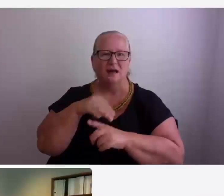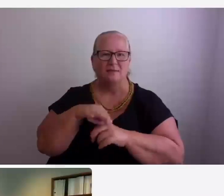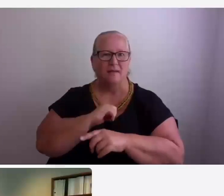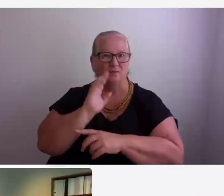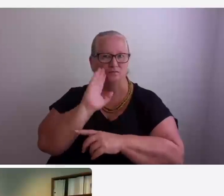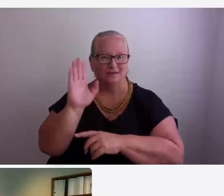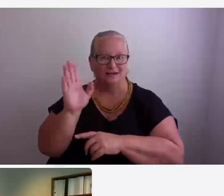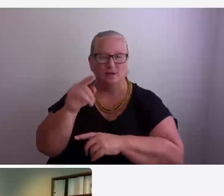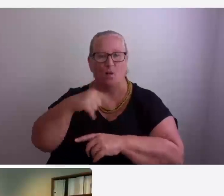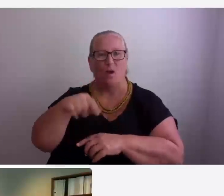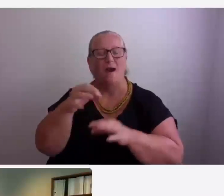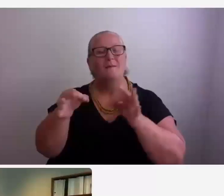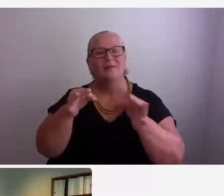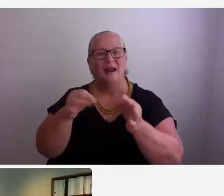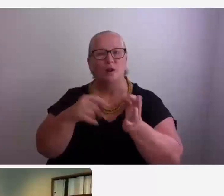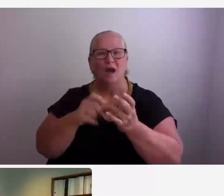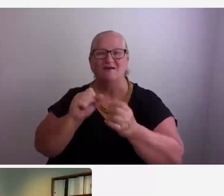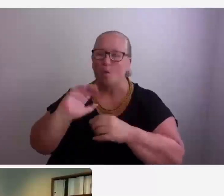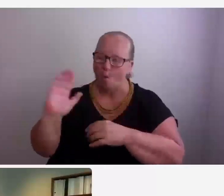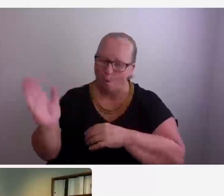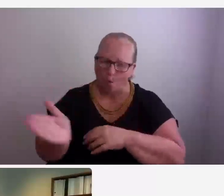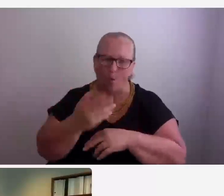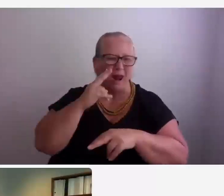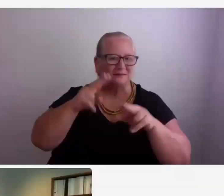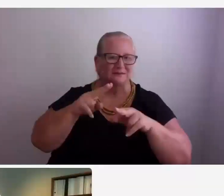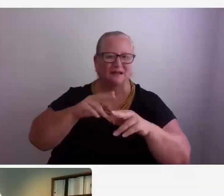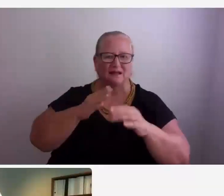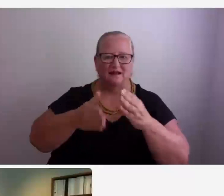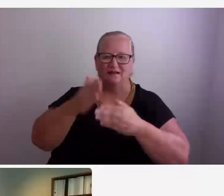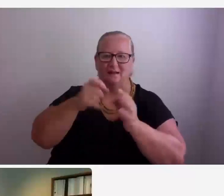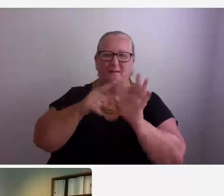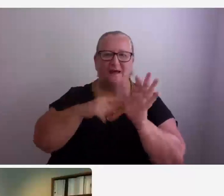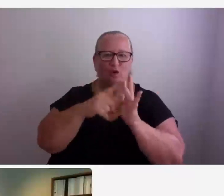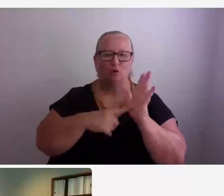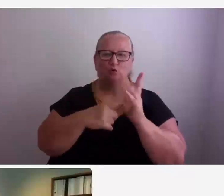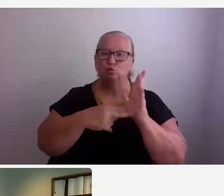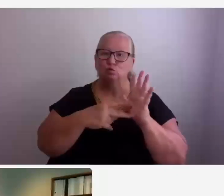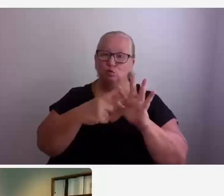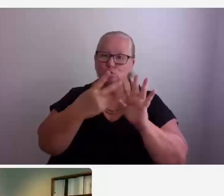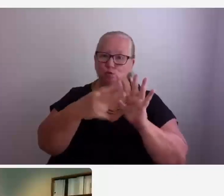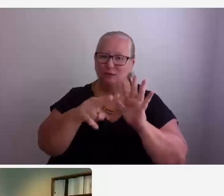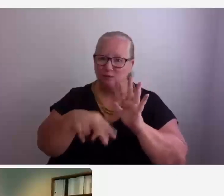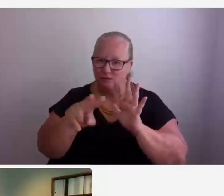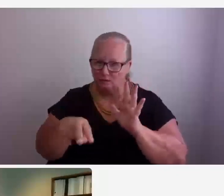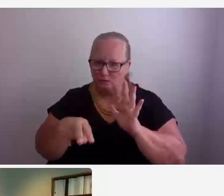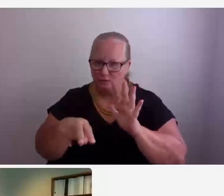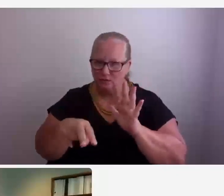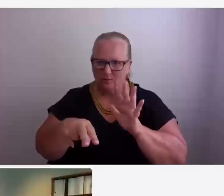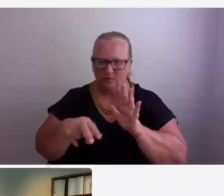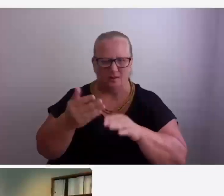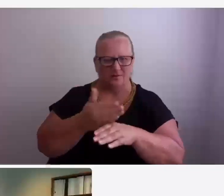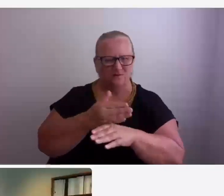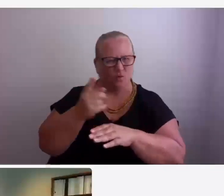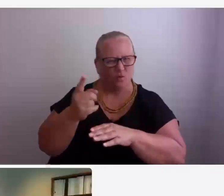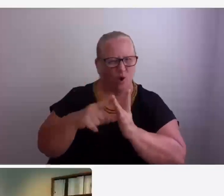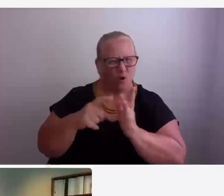we're planning to have all assessments completed by the end of June 2022. well before the 1st of October. Once